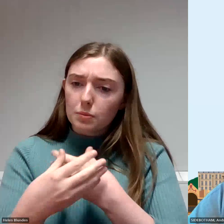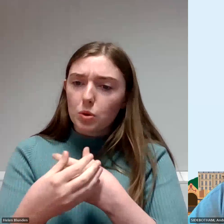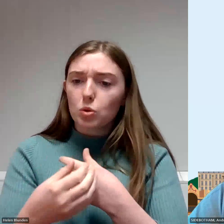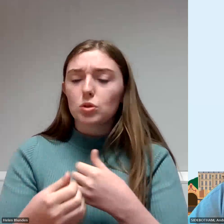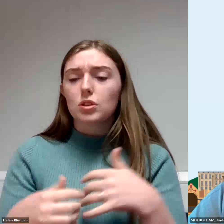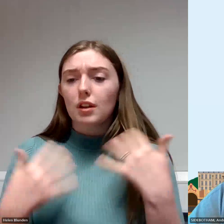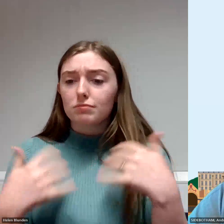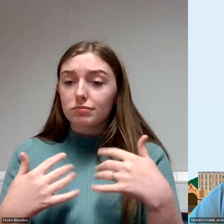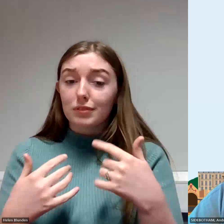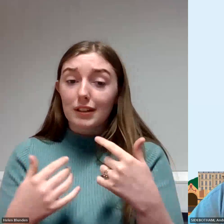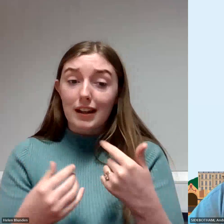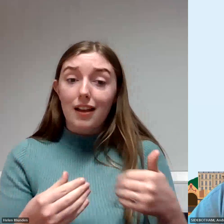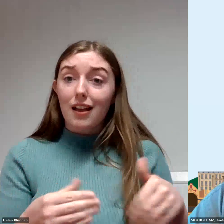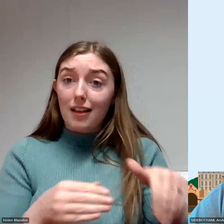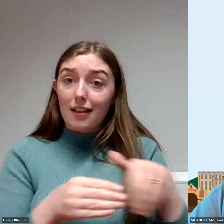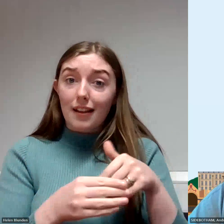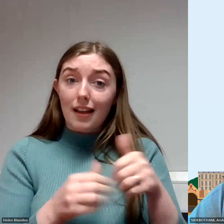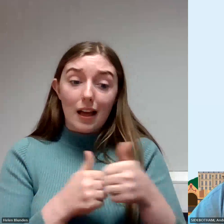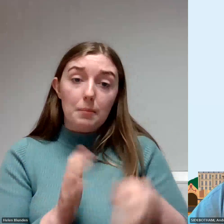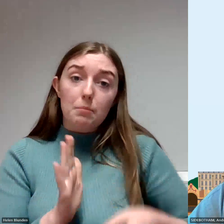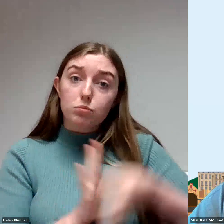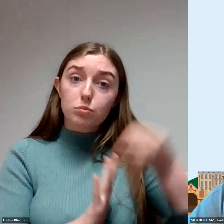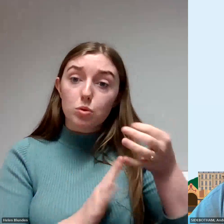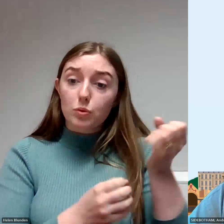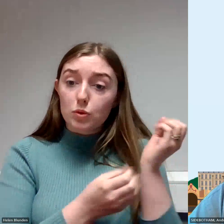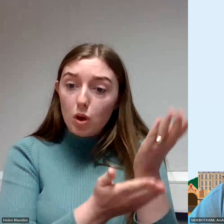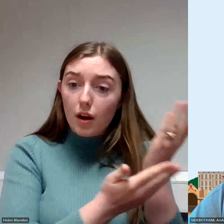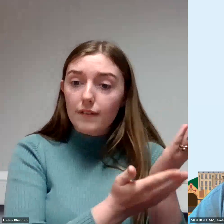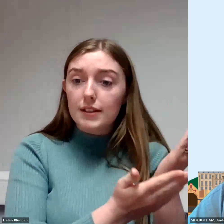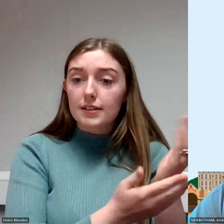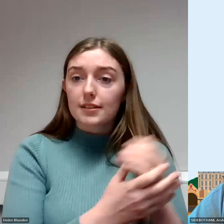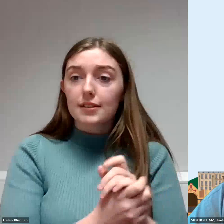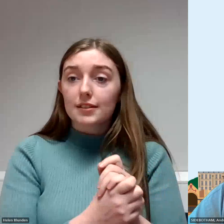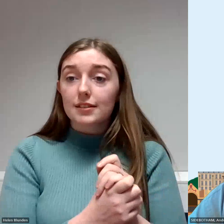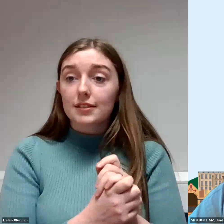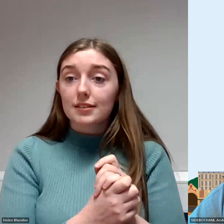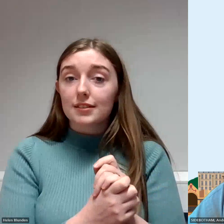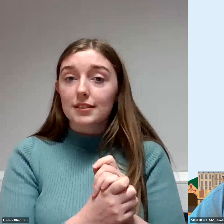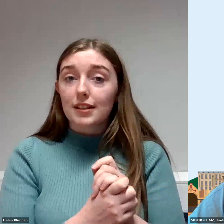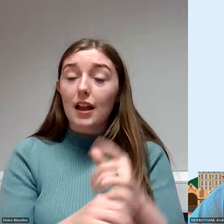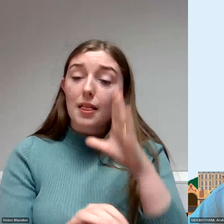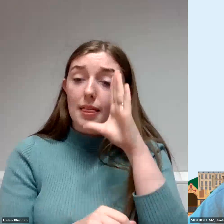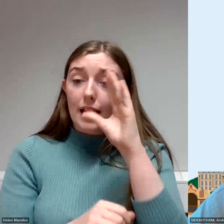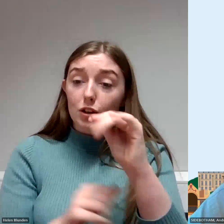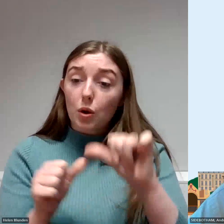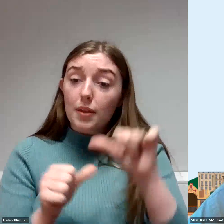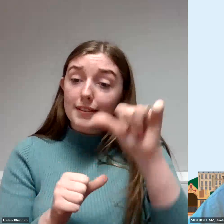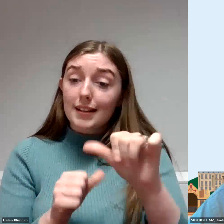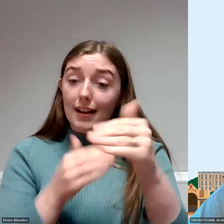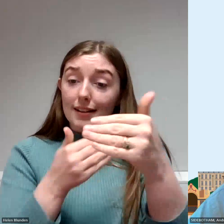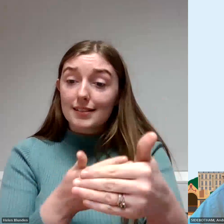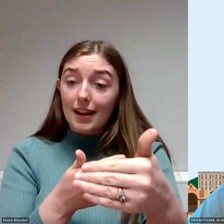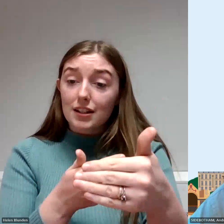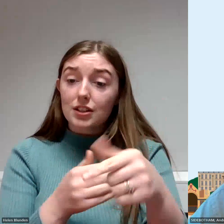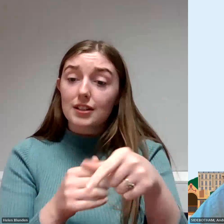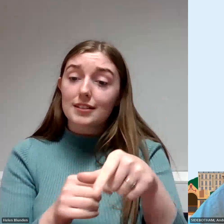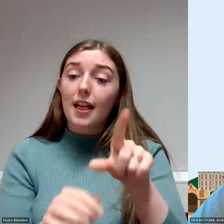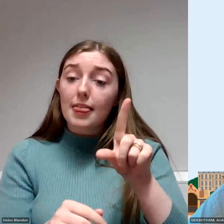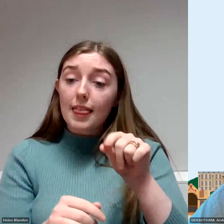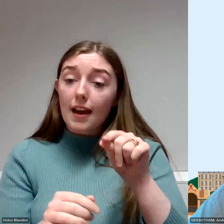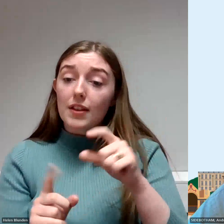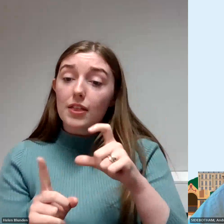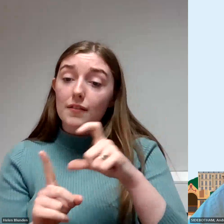services and make things better. And finally, I just want to make you aware of the next session, which is on the 11th of December. I'll send